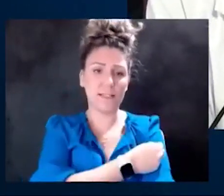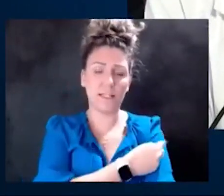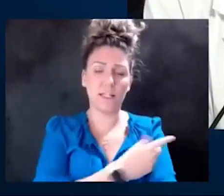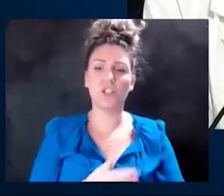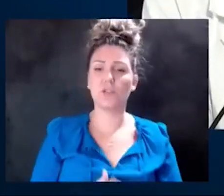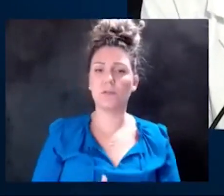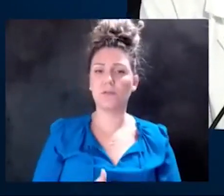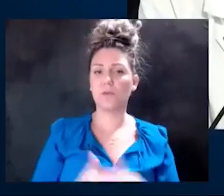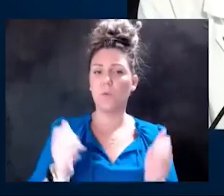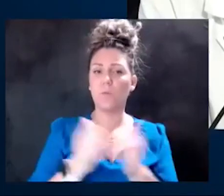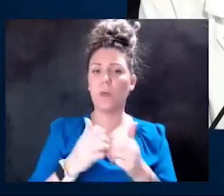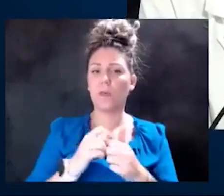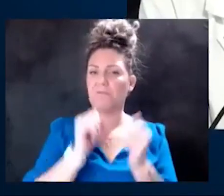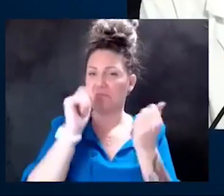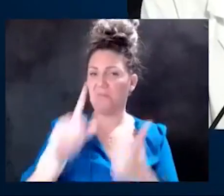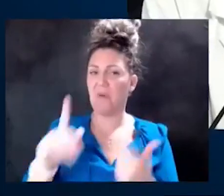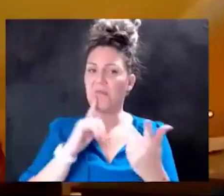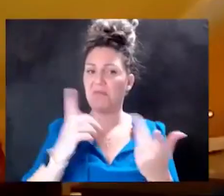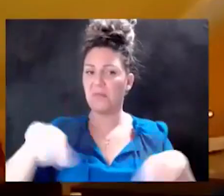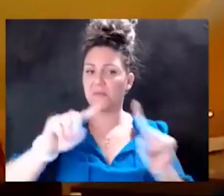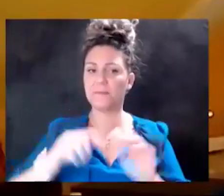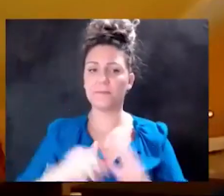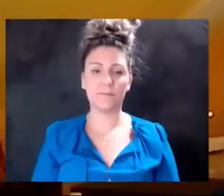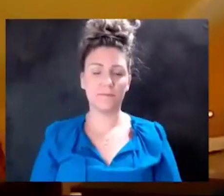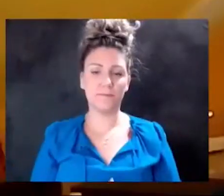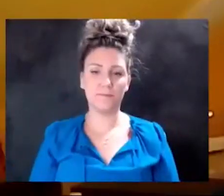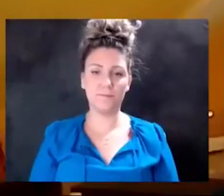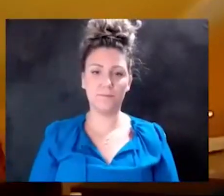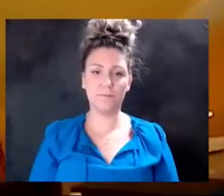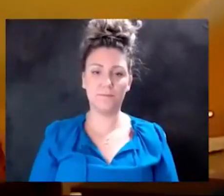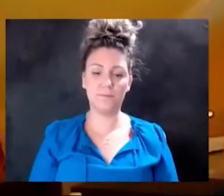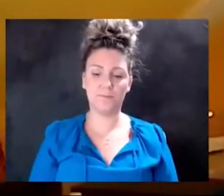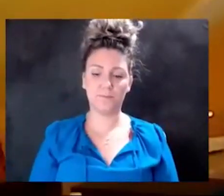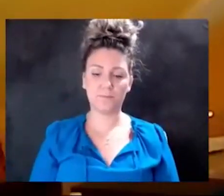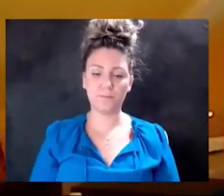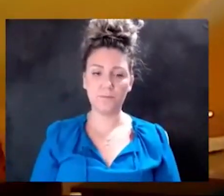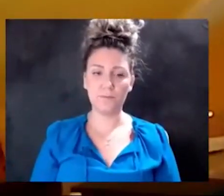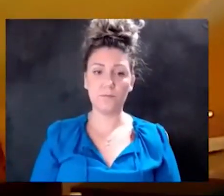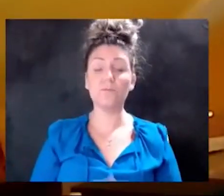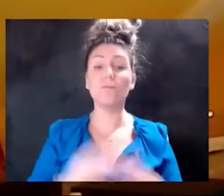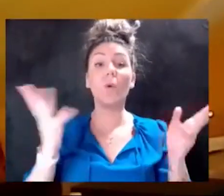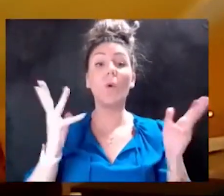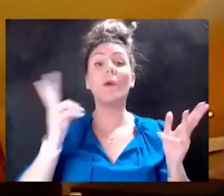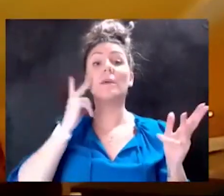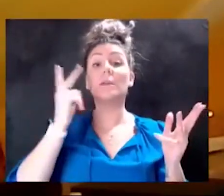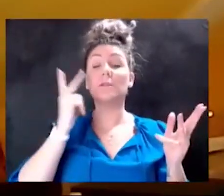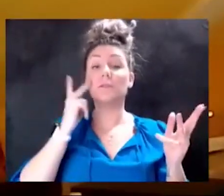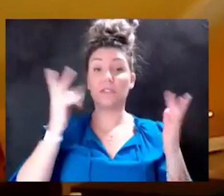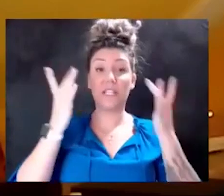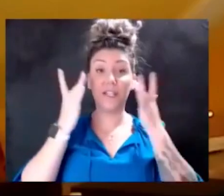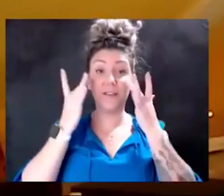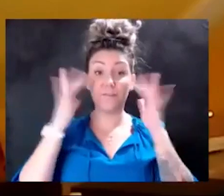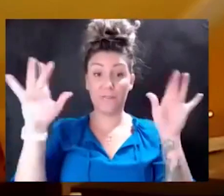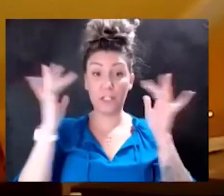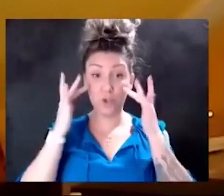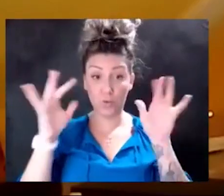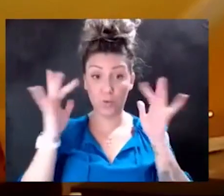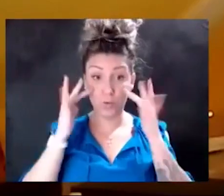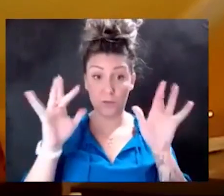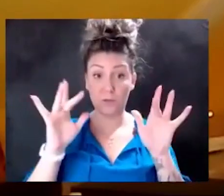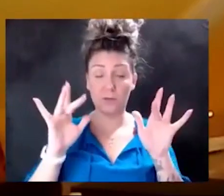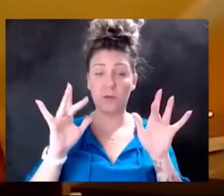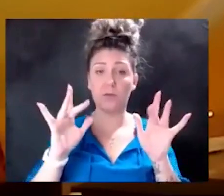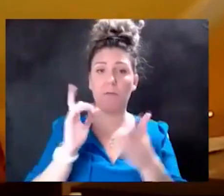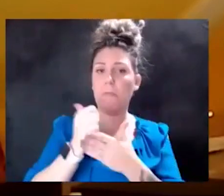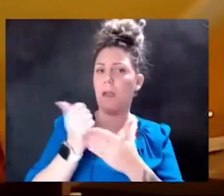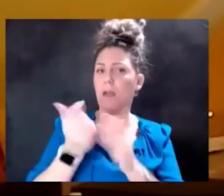others? Well, I think what we've seen writ large is that visuals change how people feel. And I can tell you a